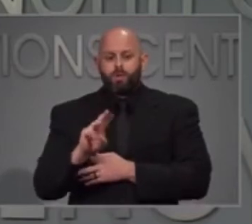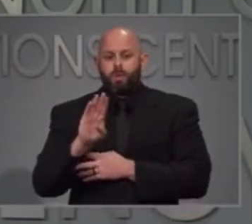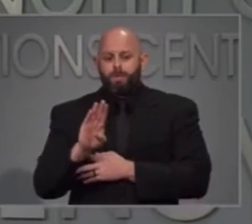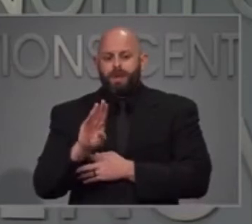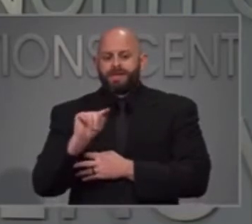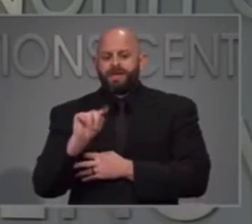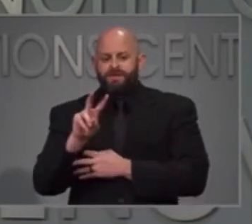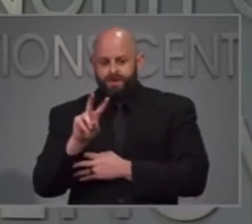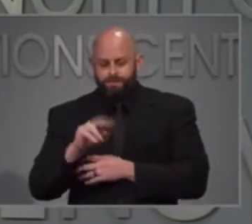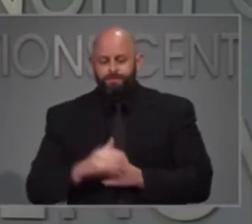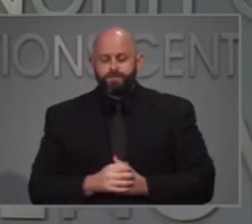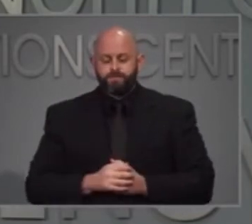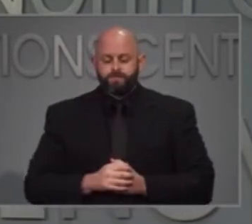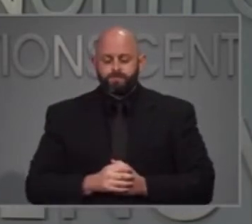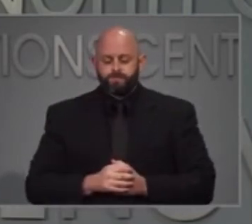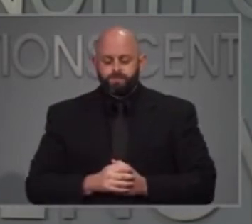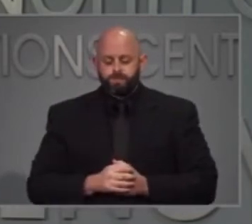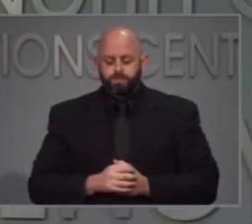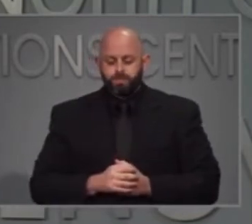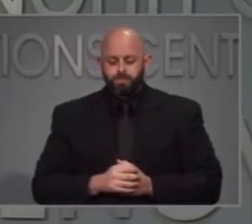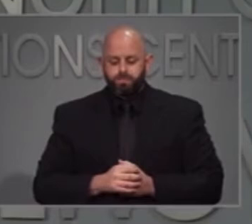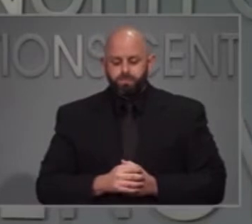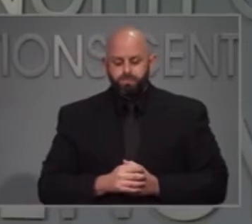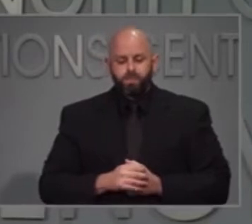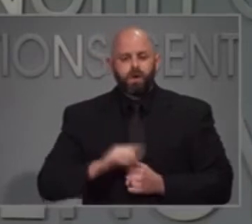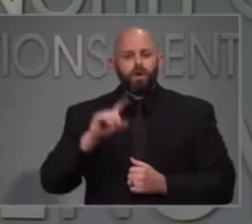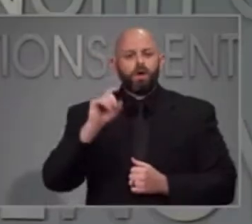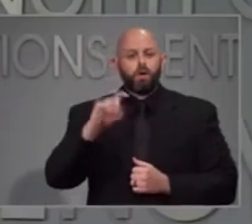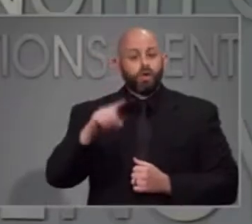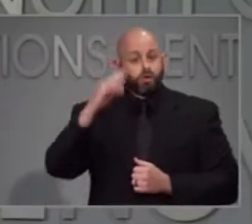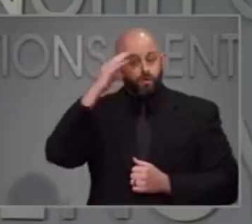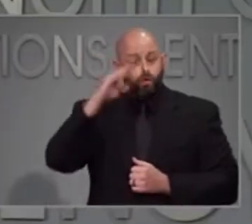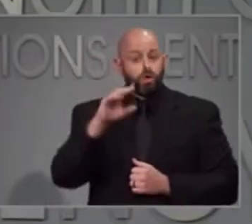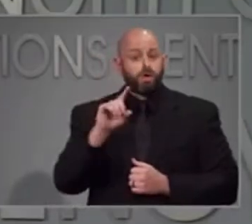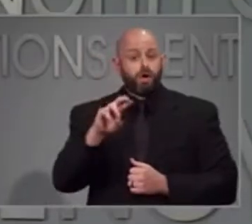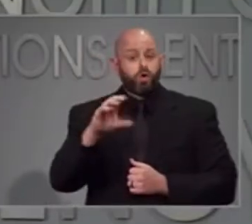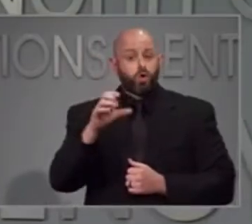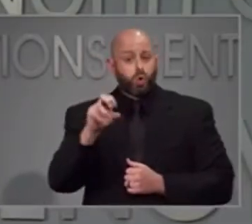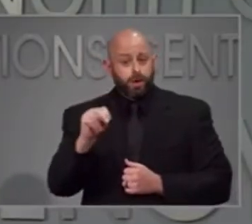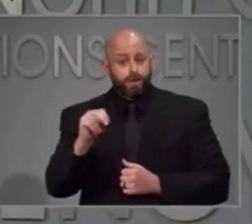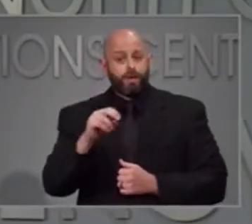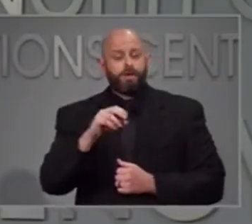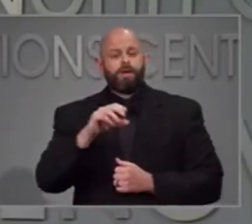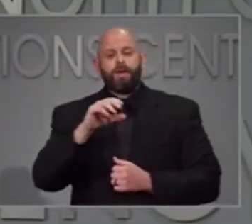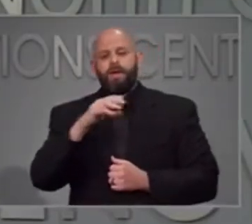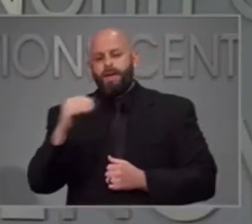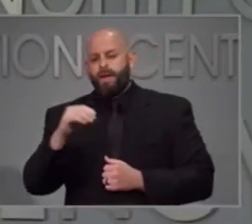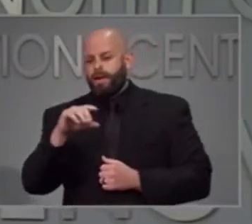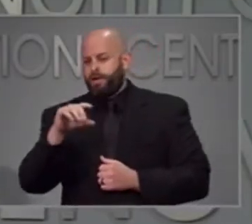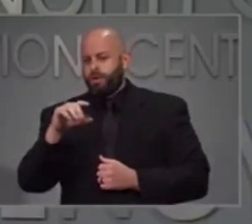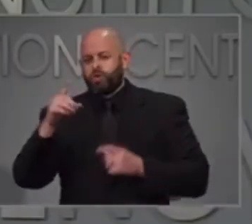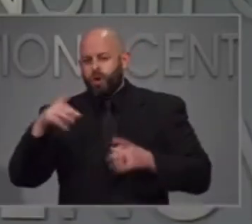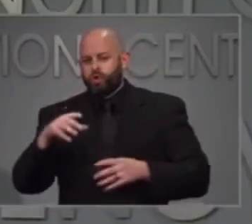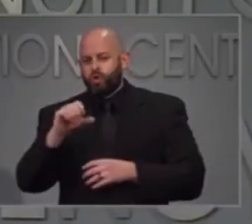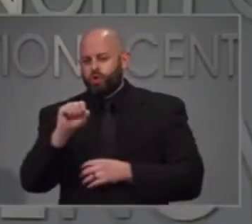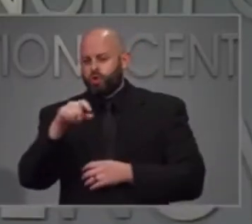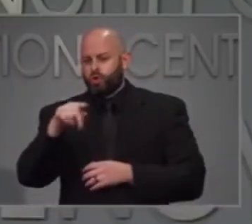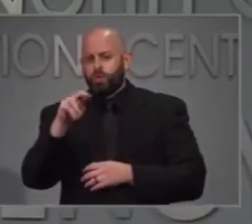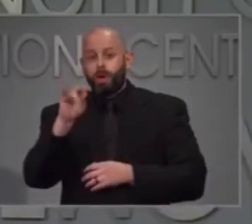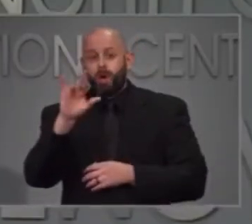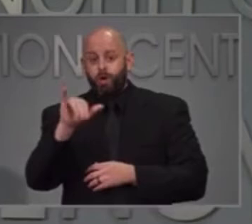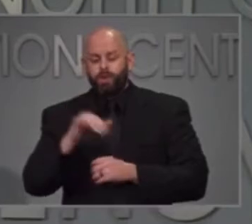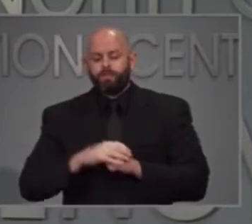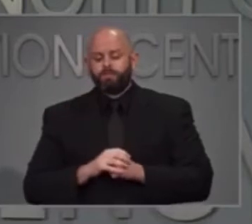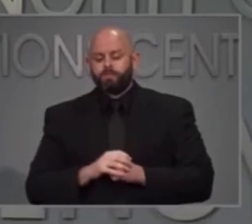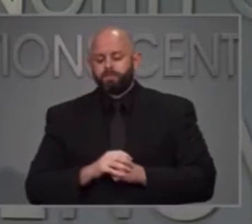Hi, Governor. My question is actually for either Dr. Cohen and also Director Sprayberry. Just some clarification on the